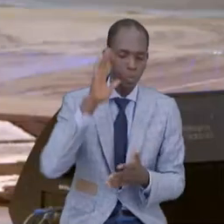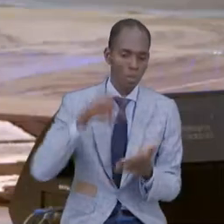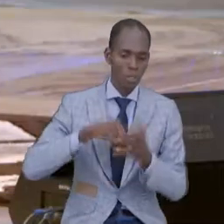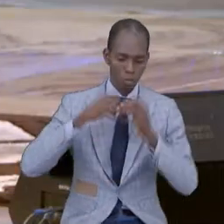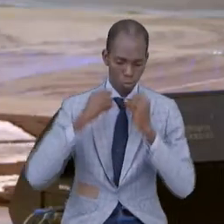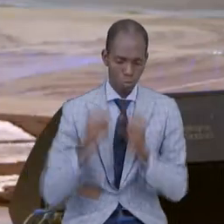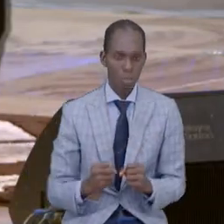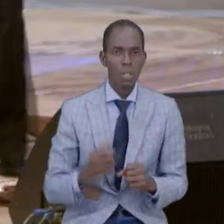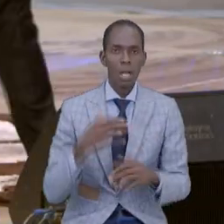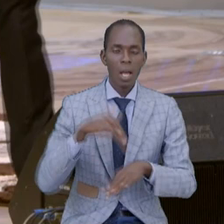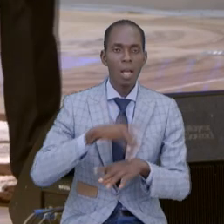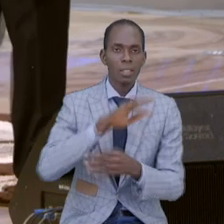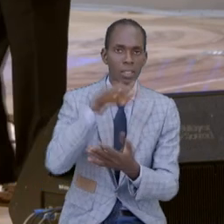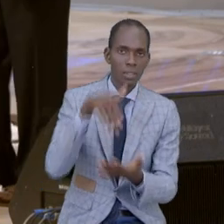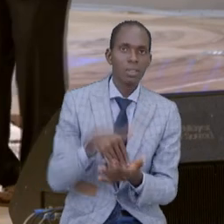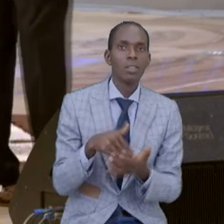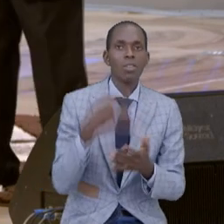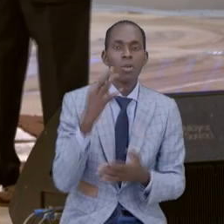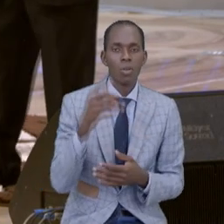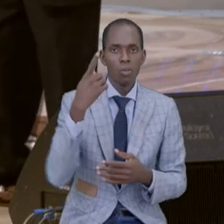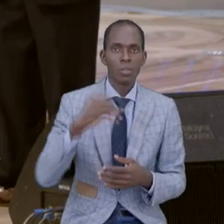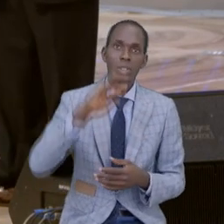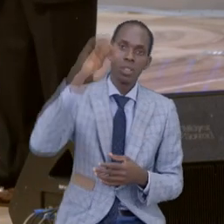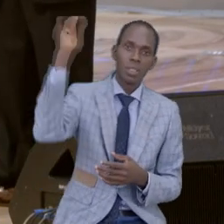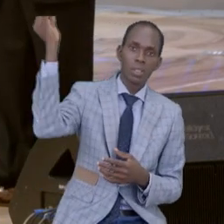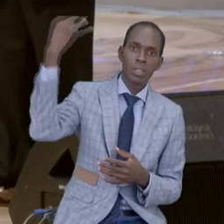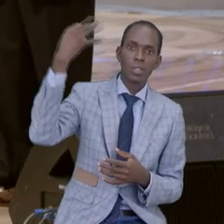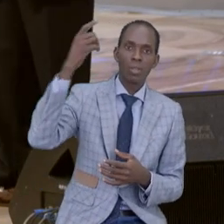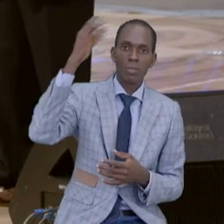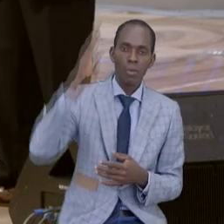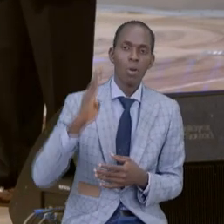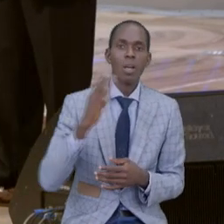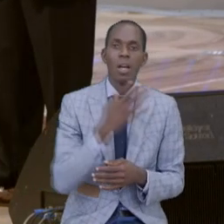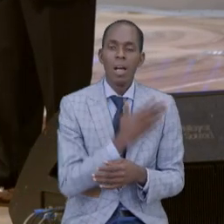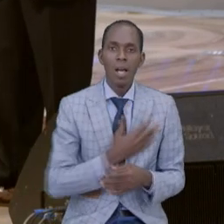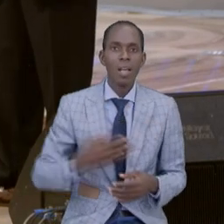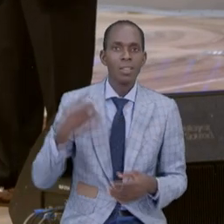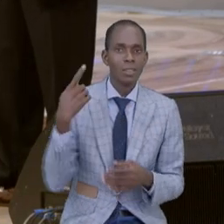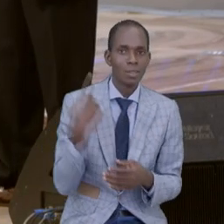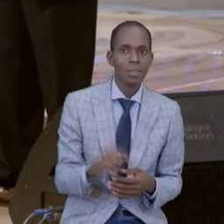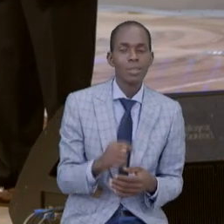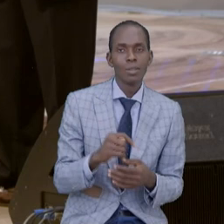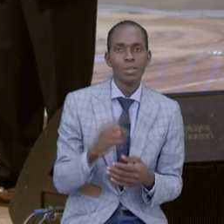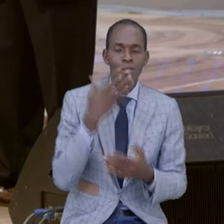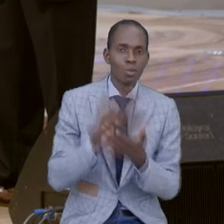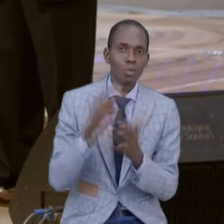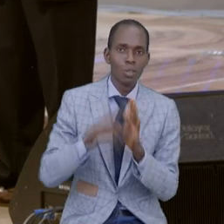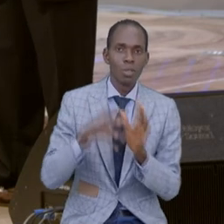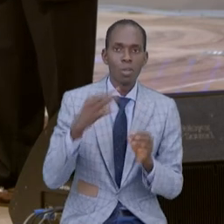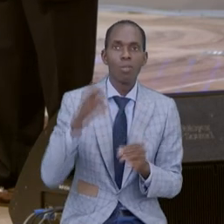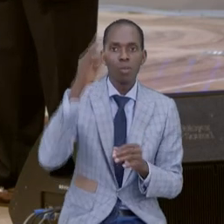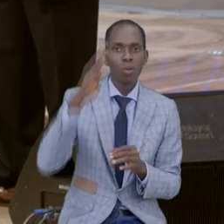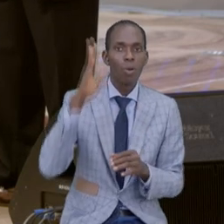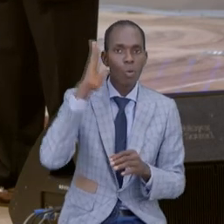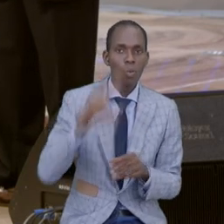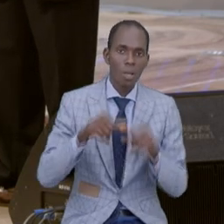at the center of the grace of God, and the goodness of God will abide and remain